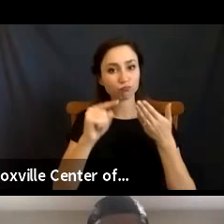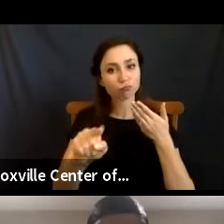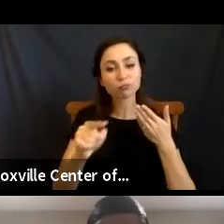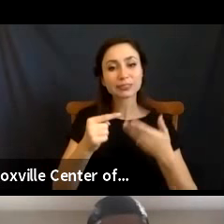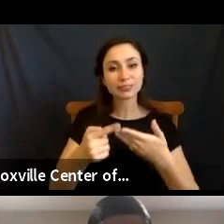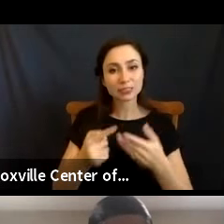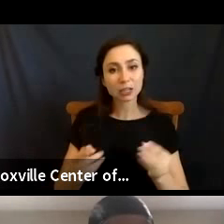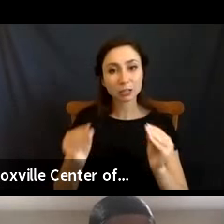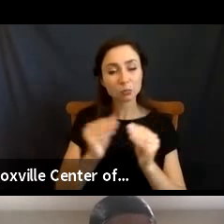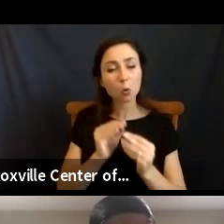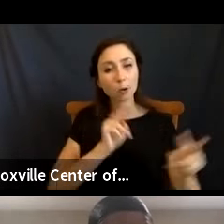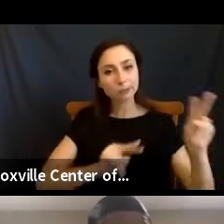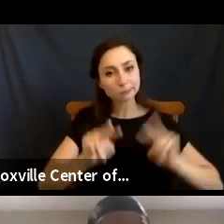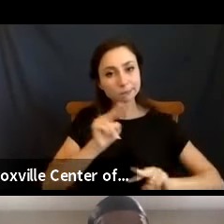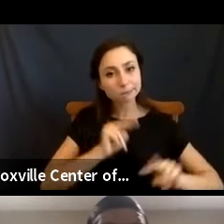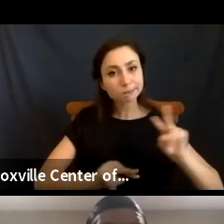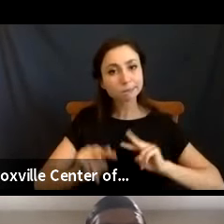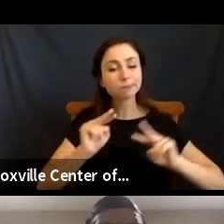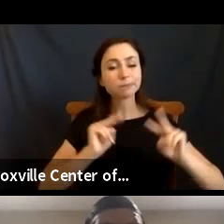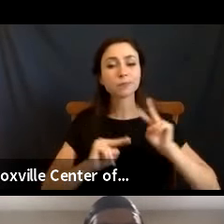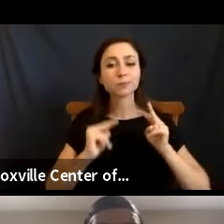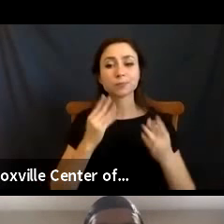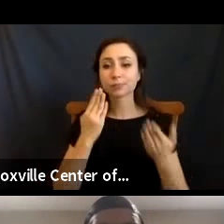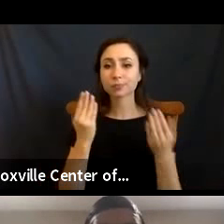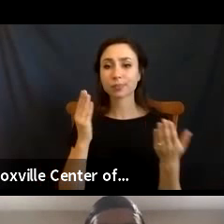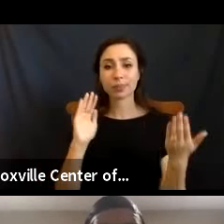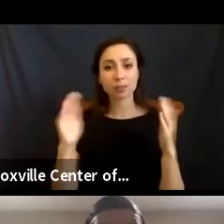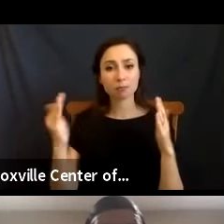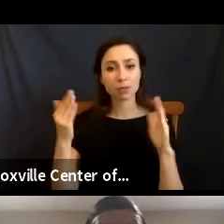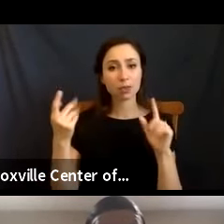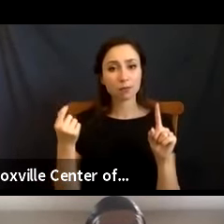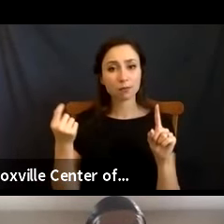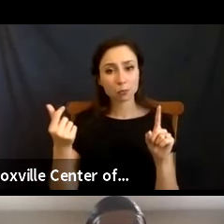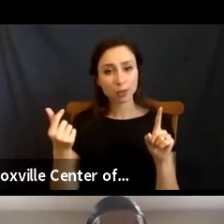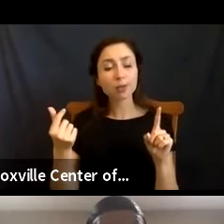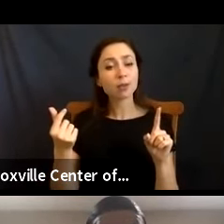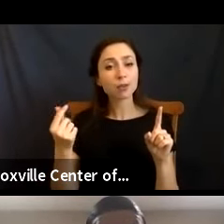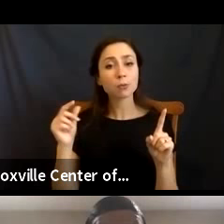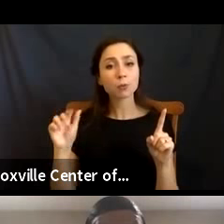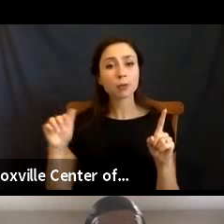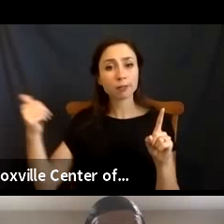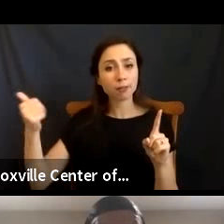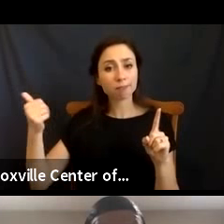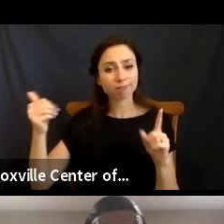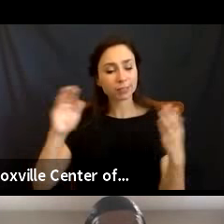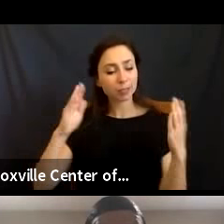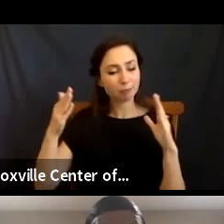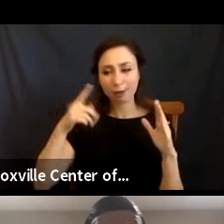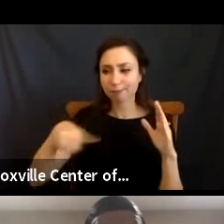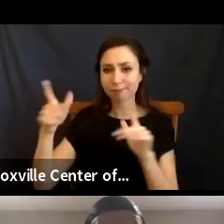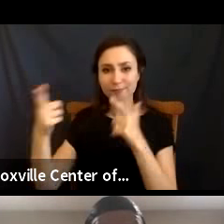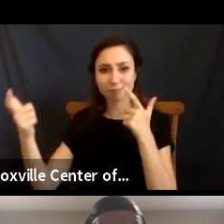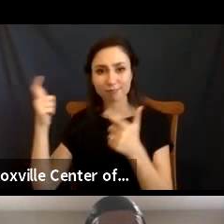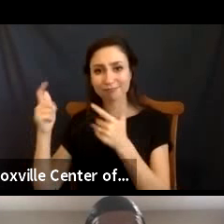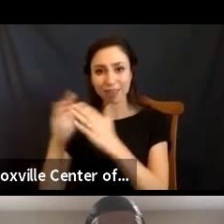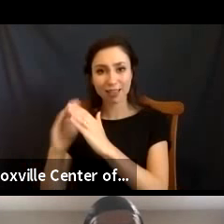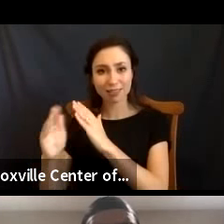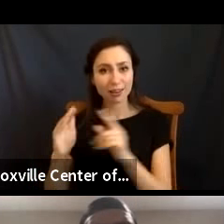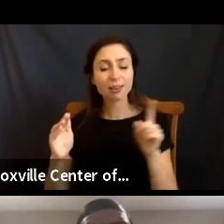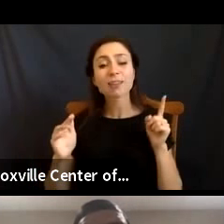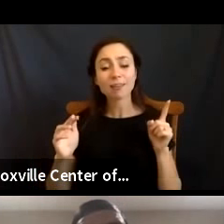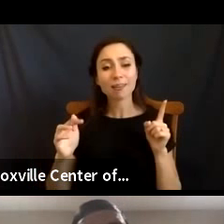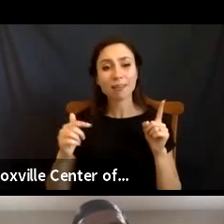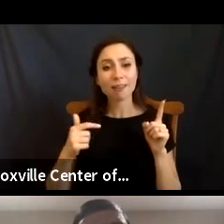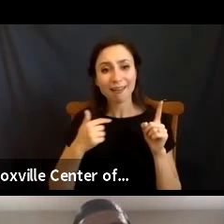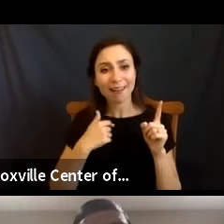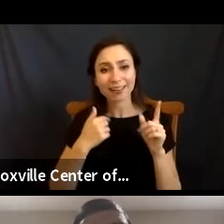To look over this and maybe do some comparisons with other metropolitan areas, because I'm assuming that all major